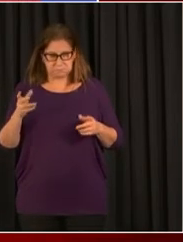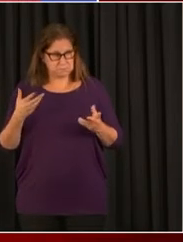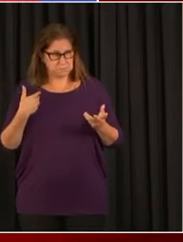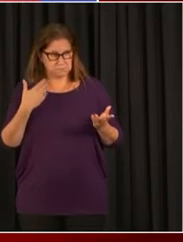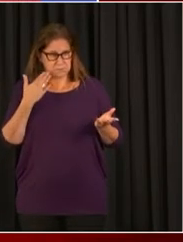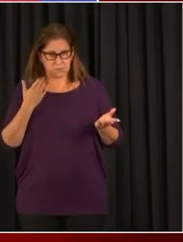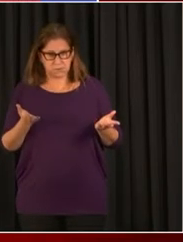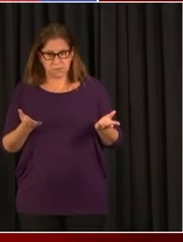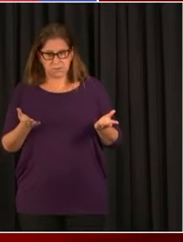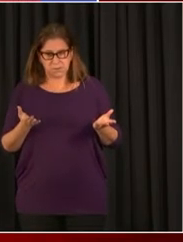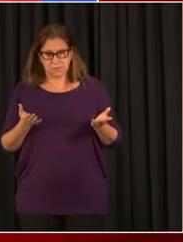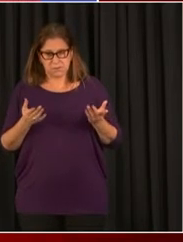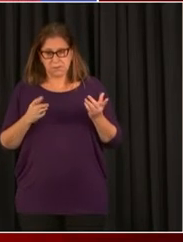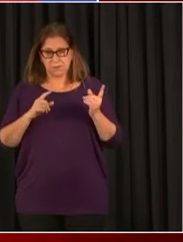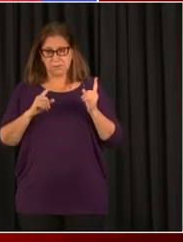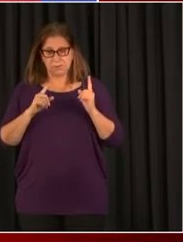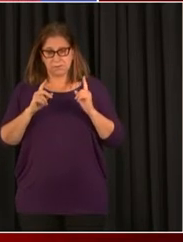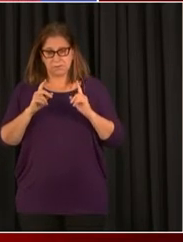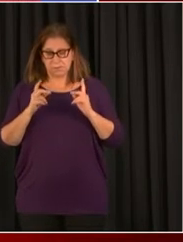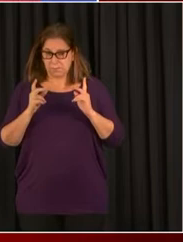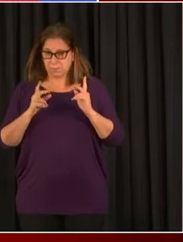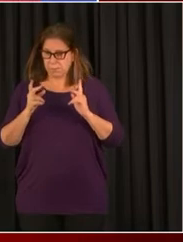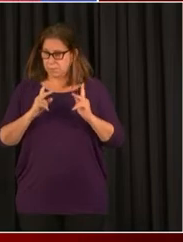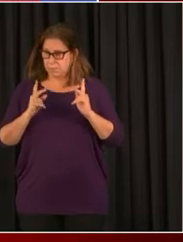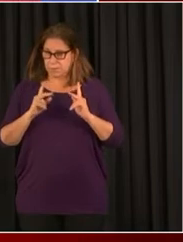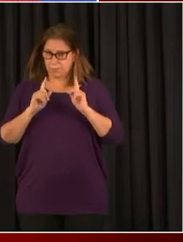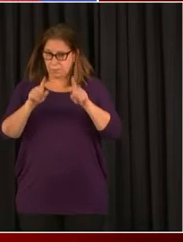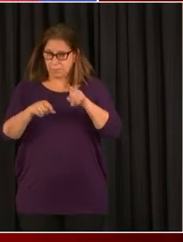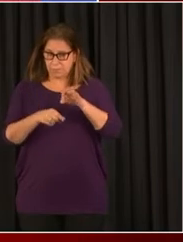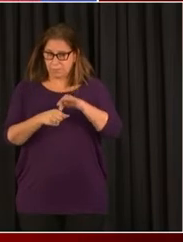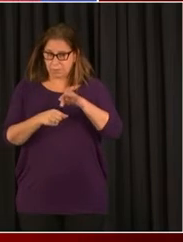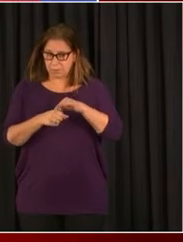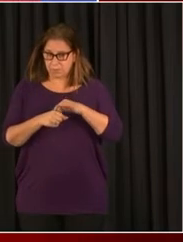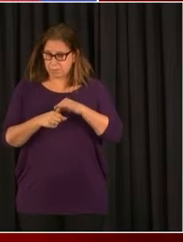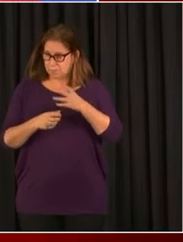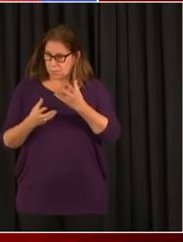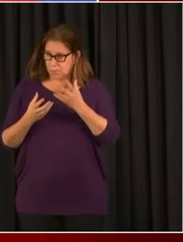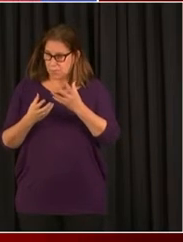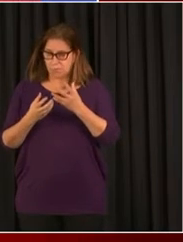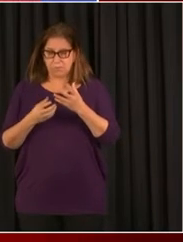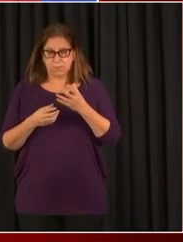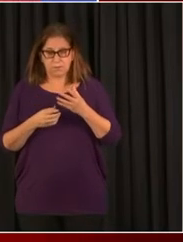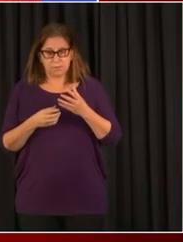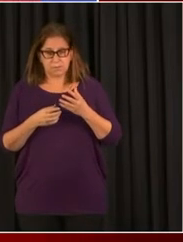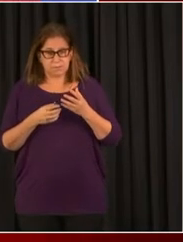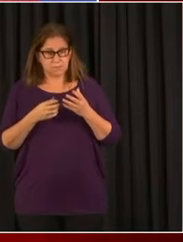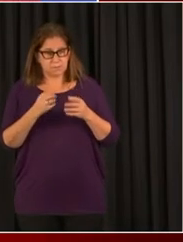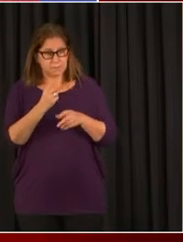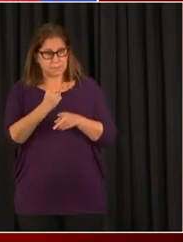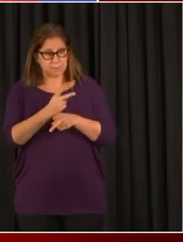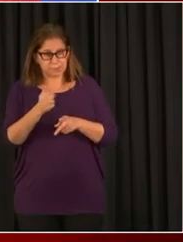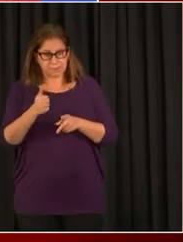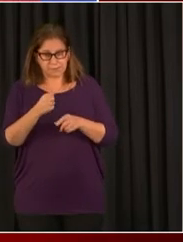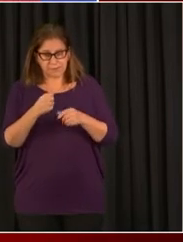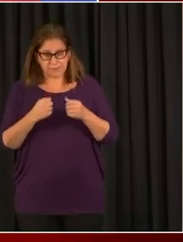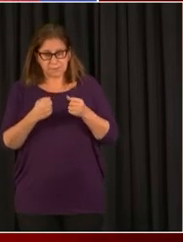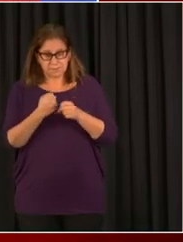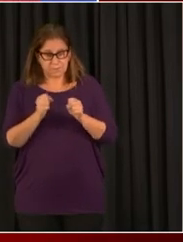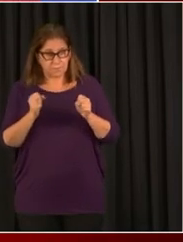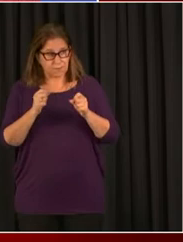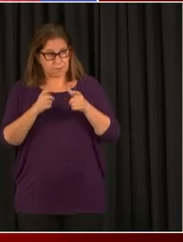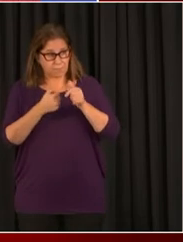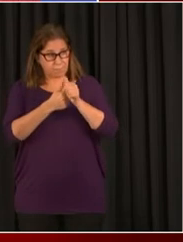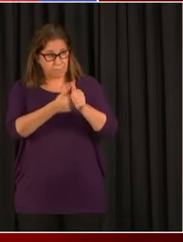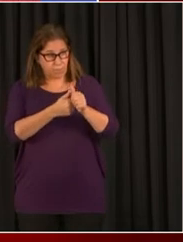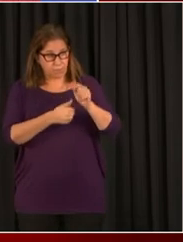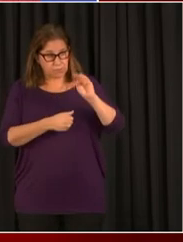voters, quite frankly. What does it feel like? But it's also a question for people who